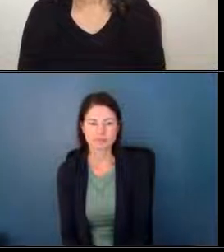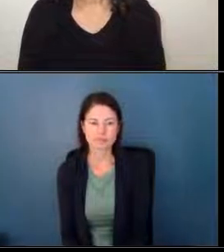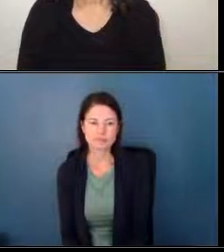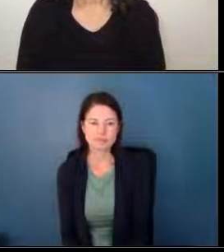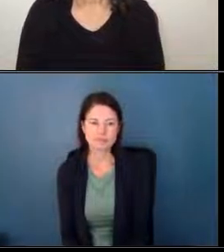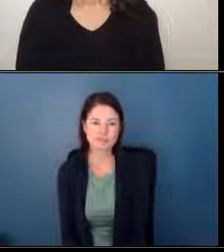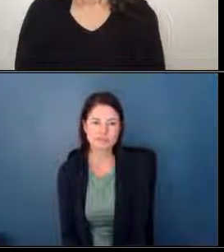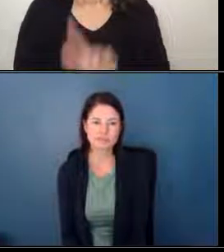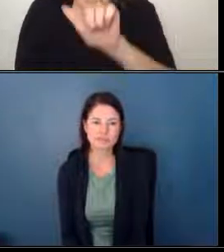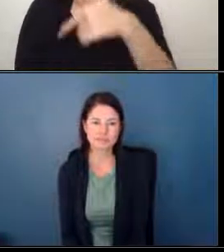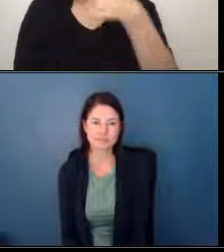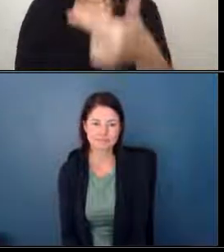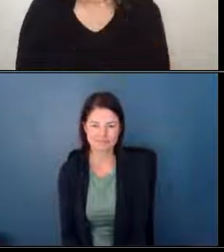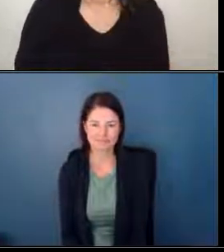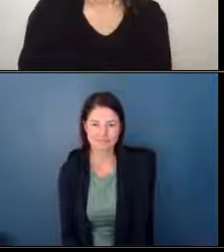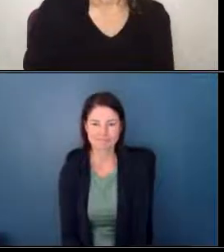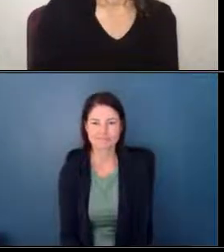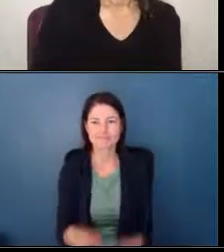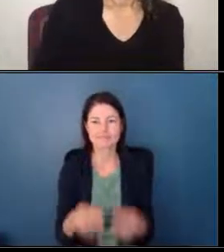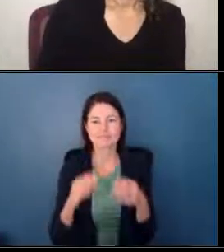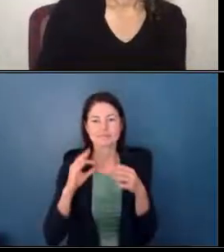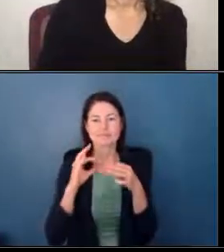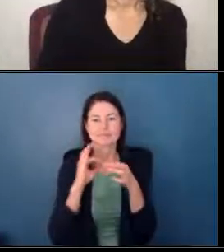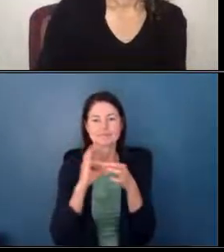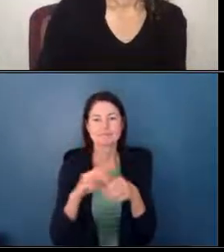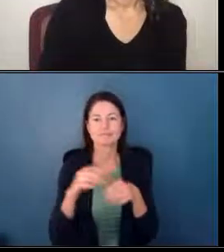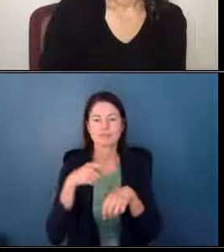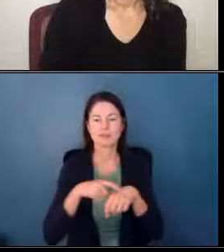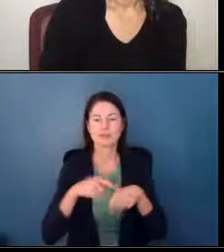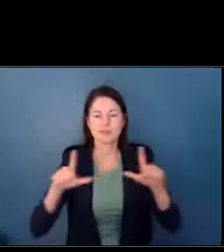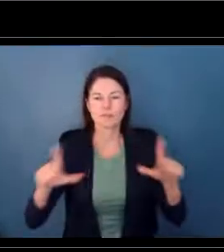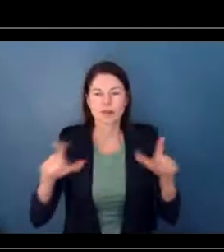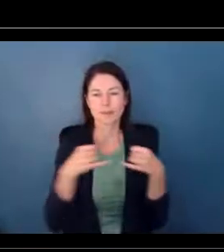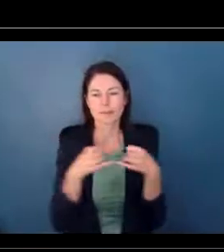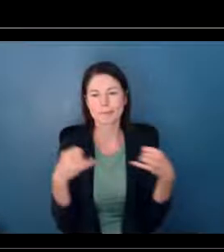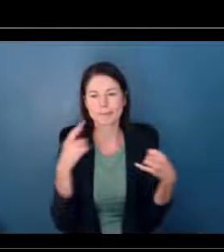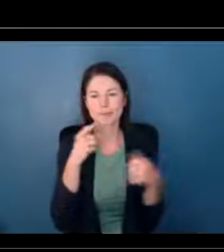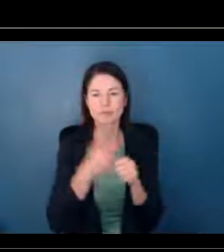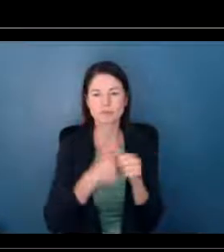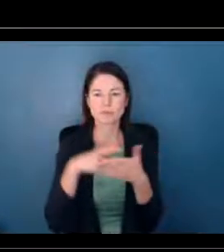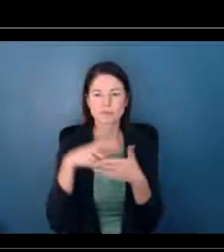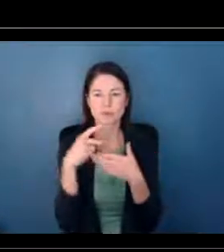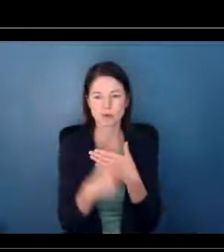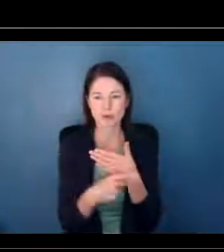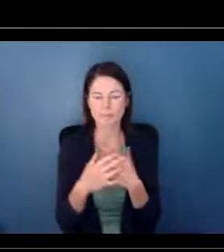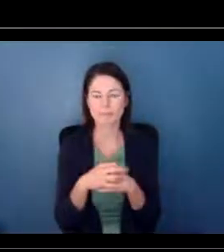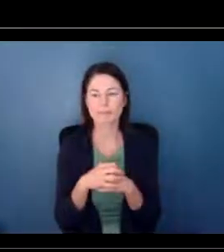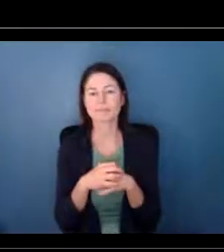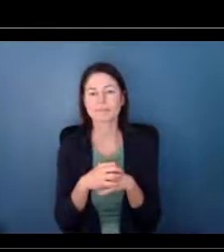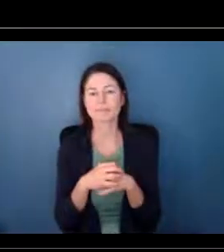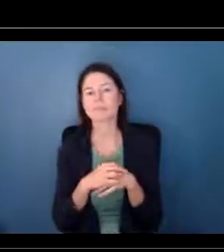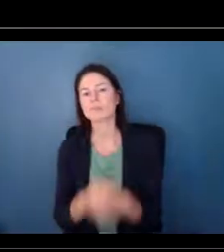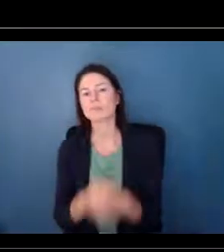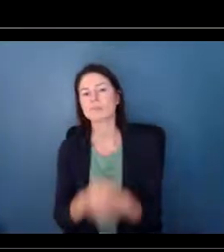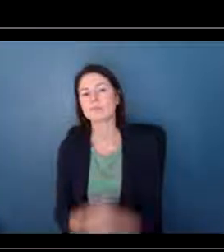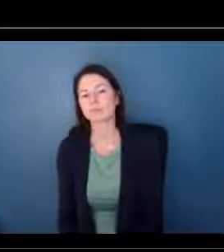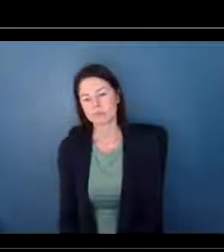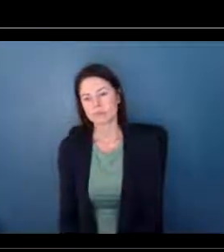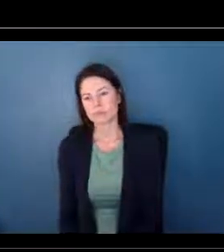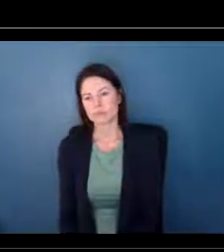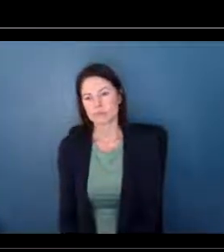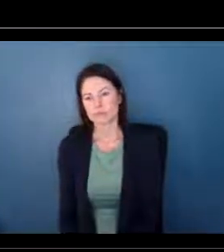given the timeframes around the programs, I think a lot of the decisions have